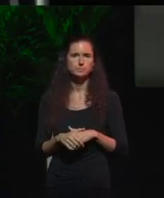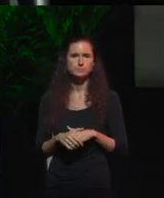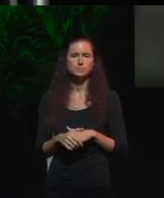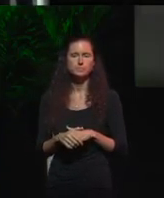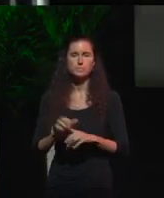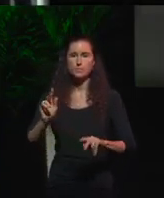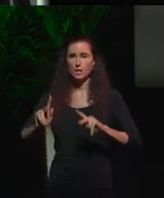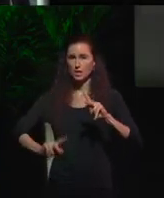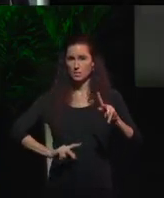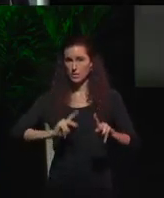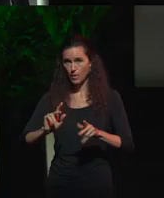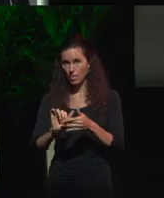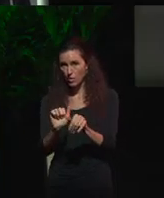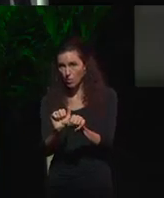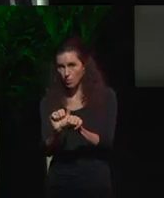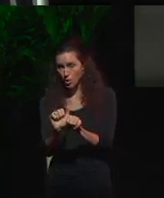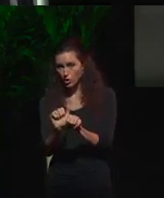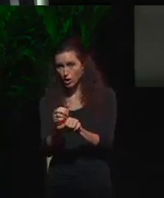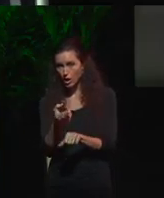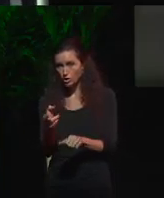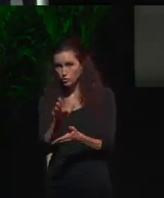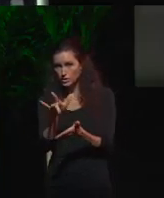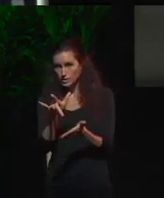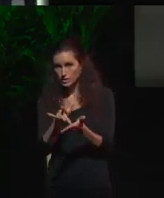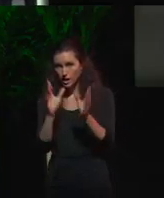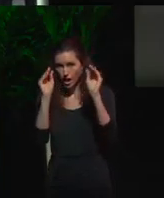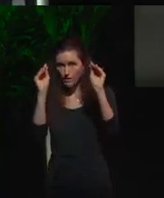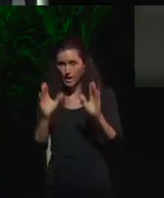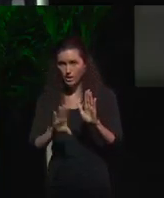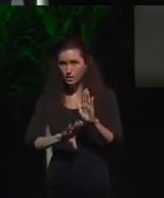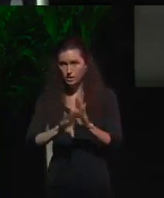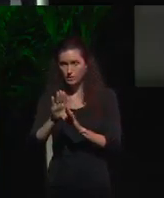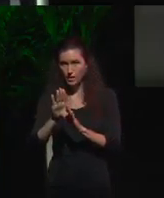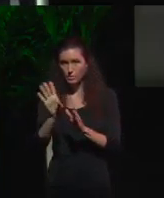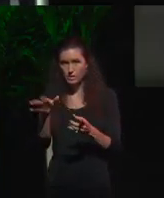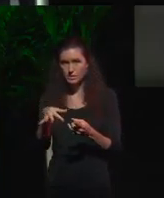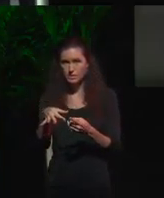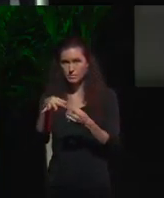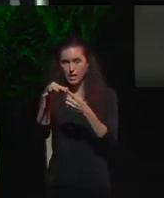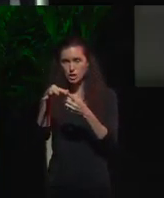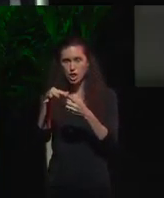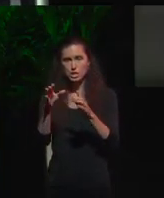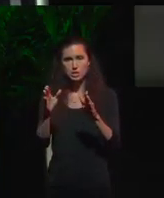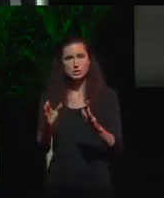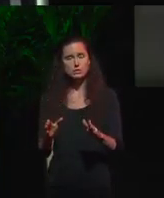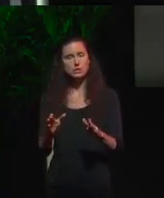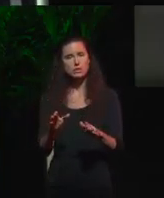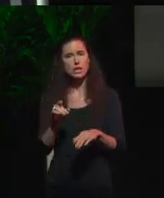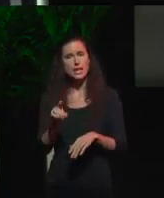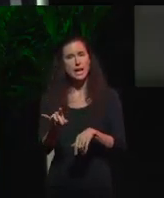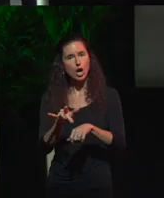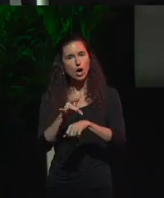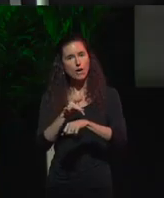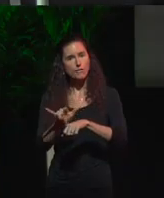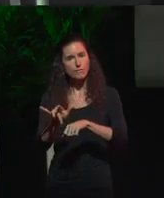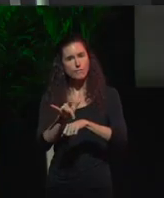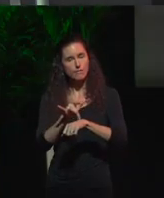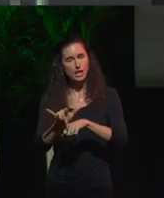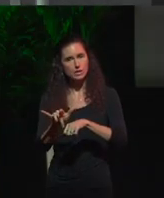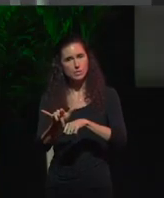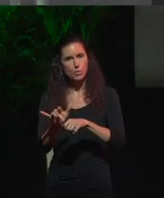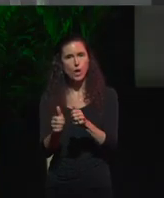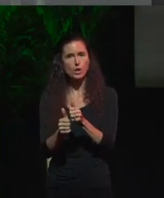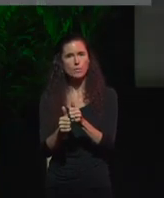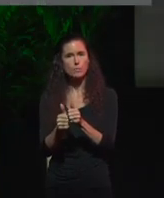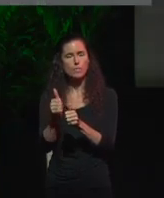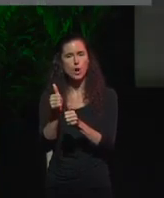The folks that work in those resource centers are our faculty development specialists, and they are available. While